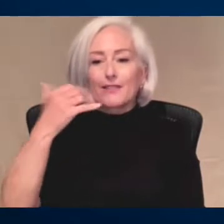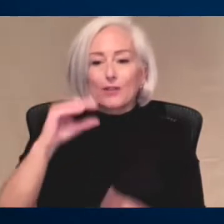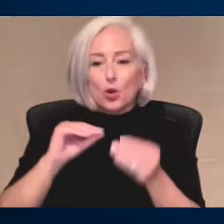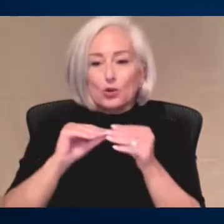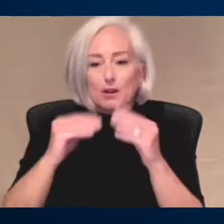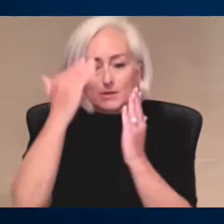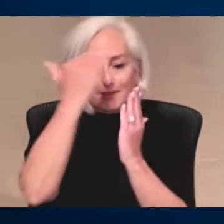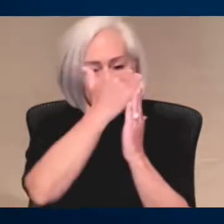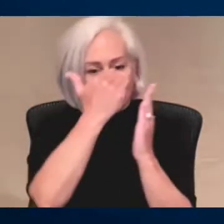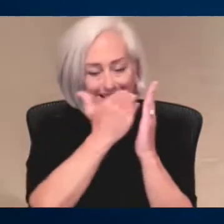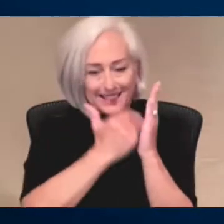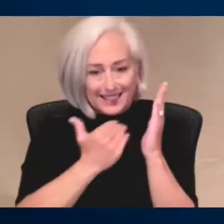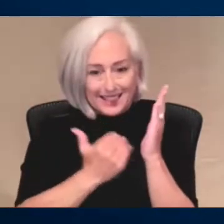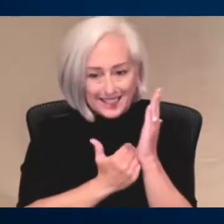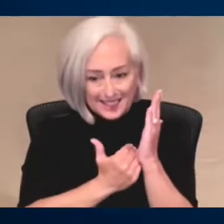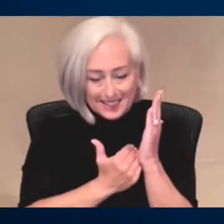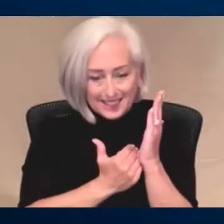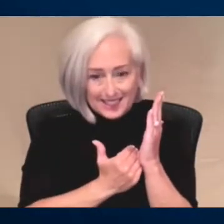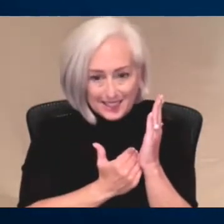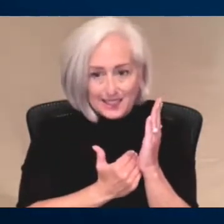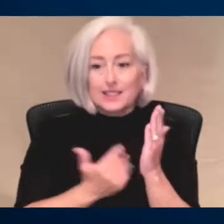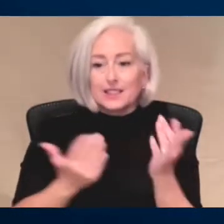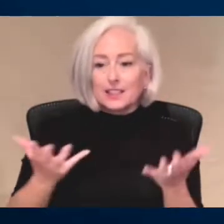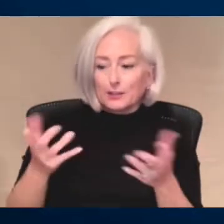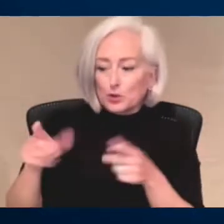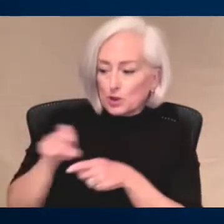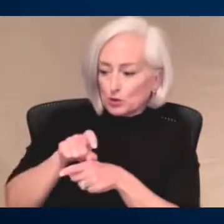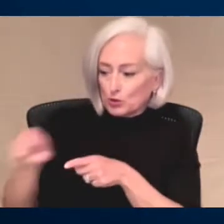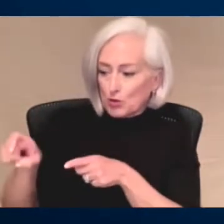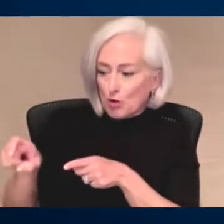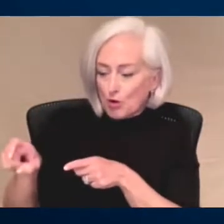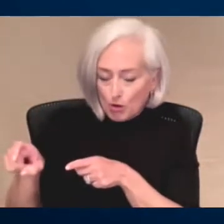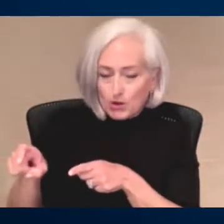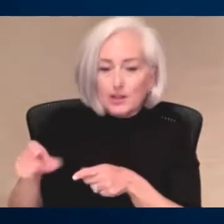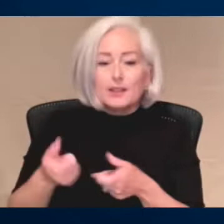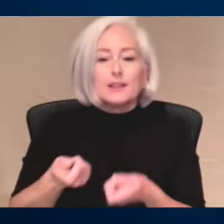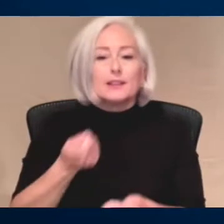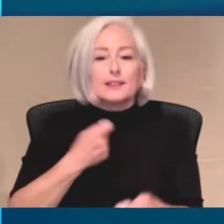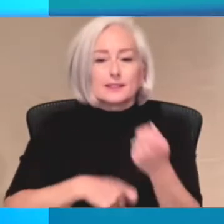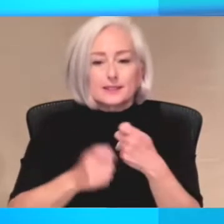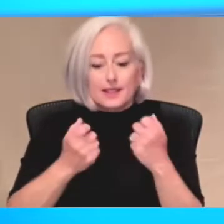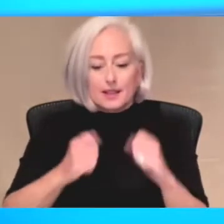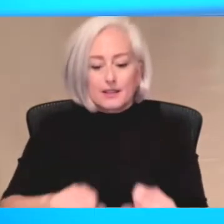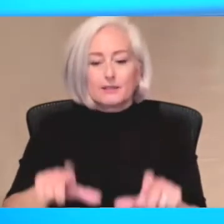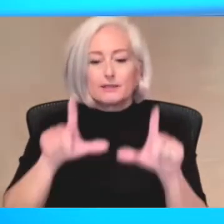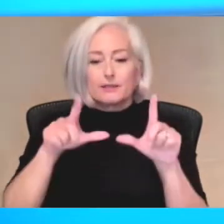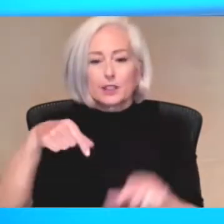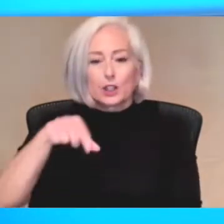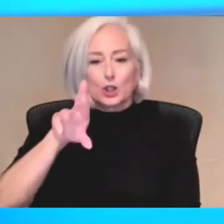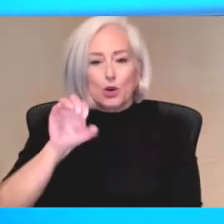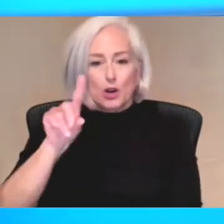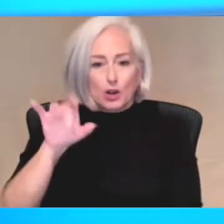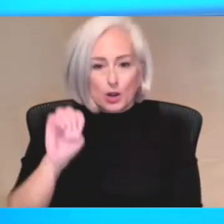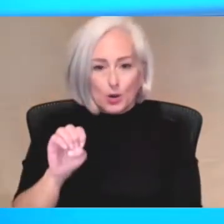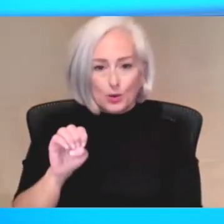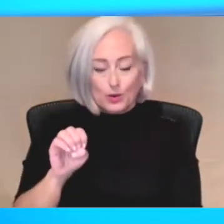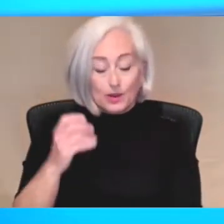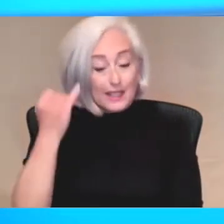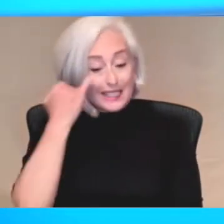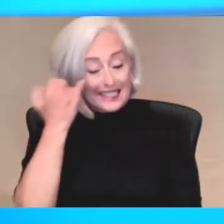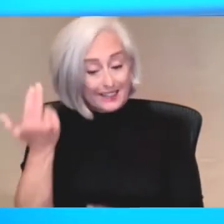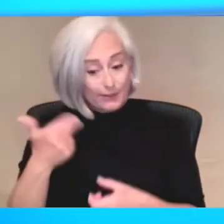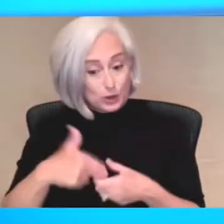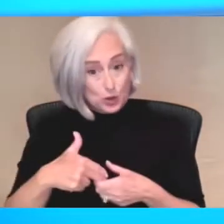able to successfully scan the code. If you're joining us, we're here with Dr. Ronny Rotondo and